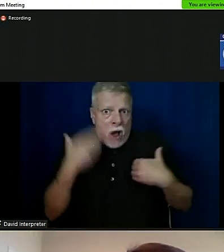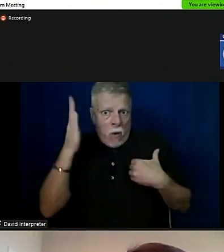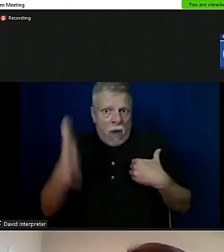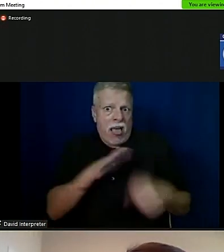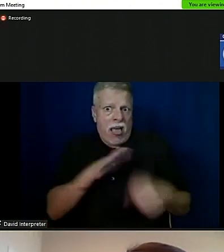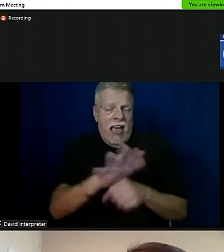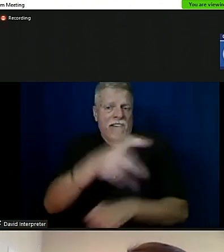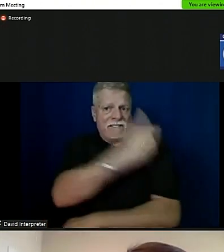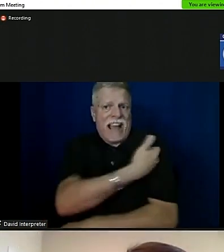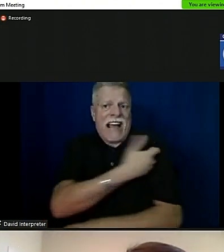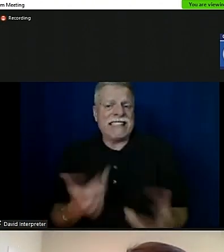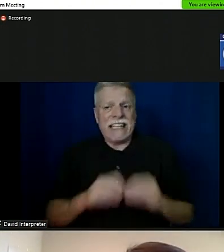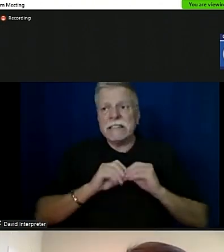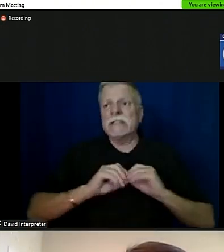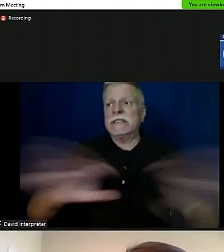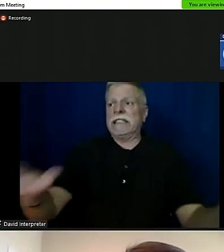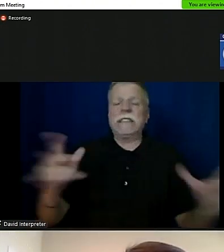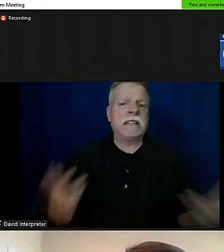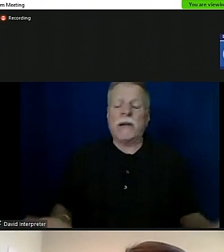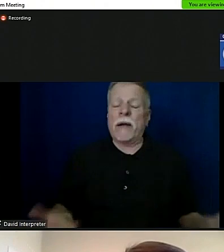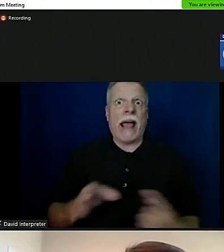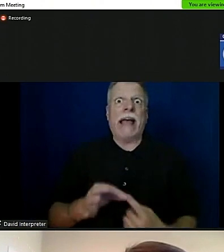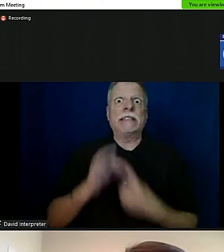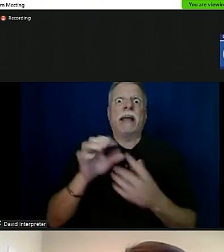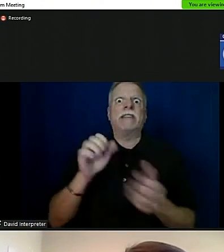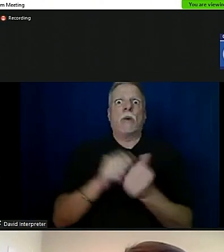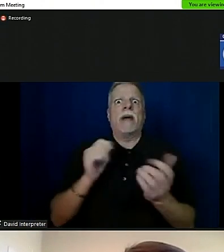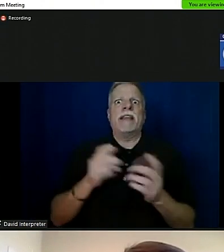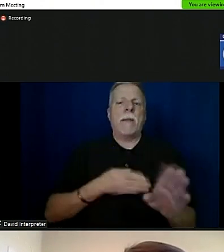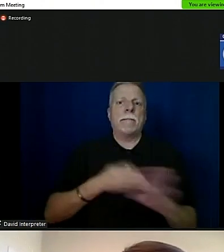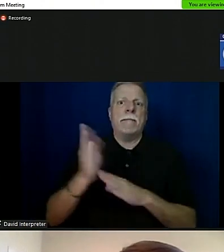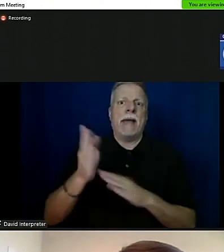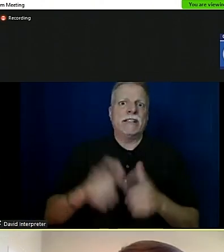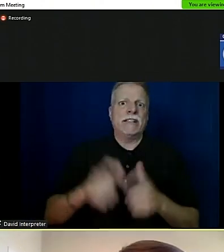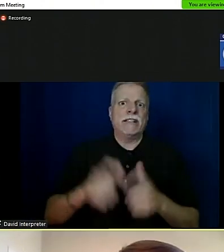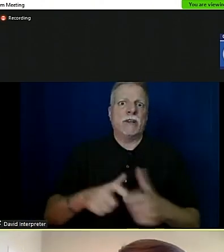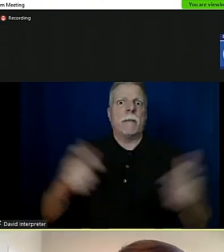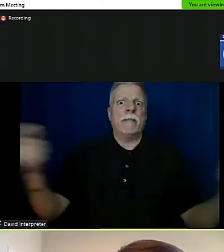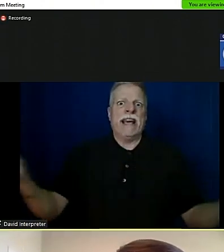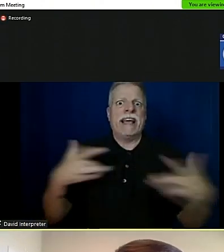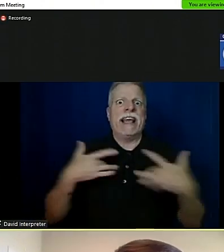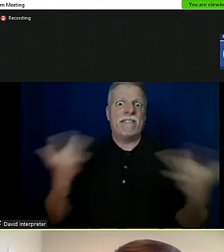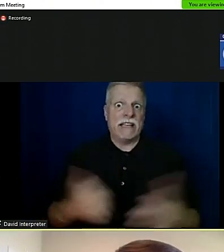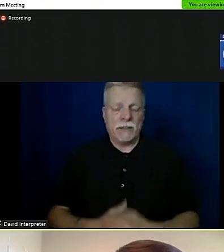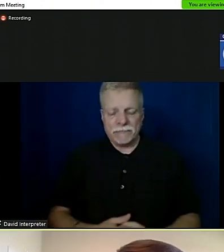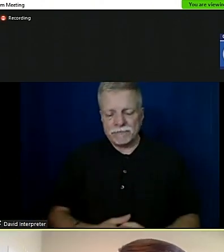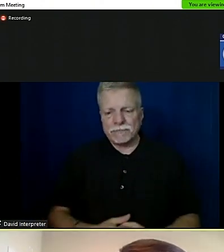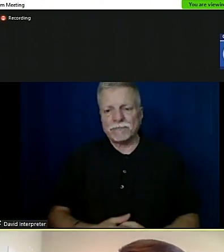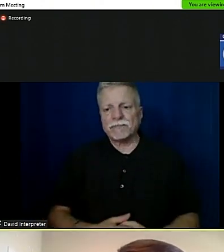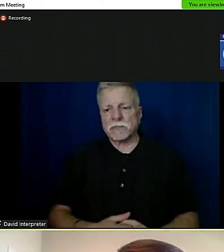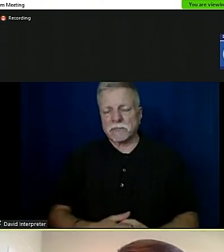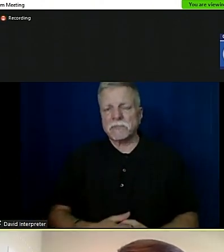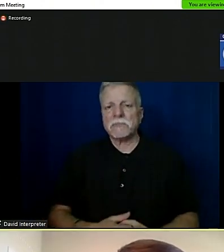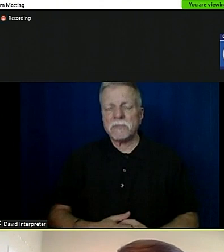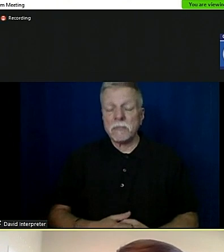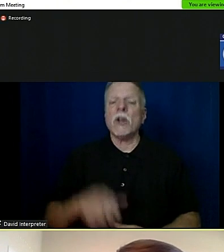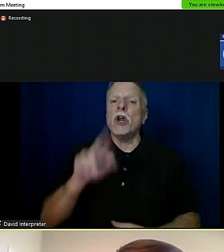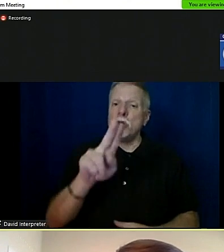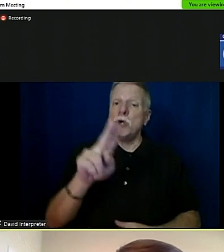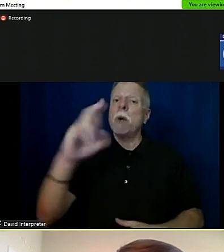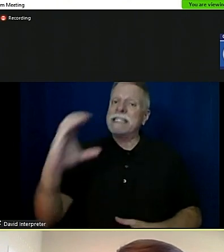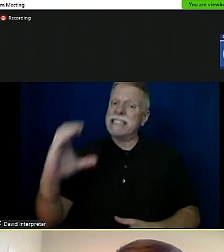out here, especially that major event coming up? So UC Health already has the doses for that. We've